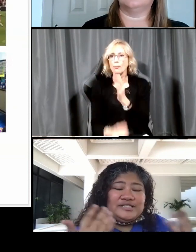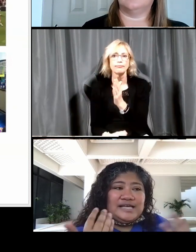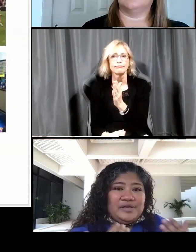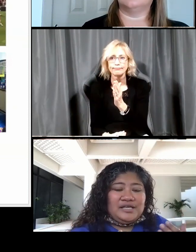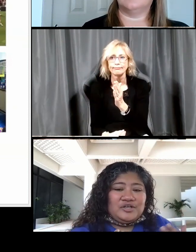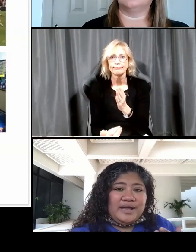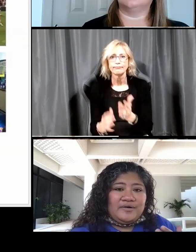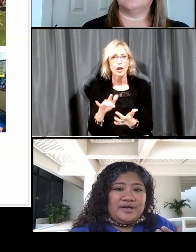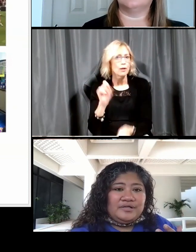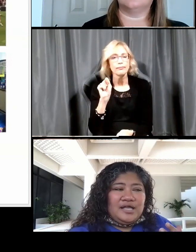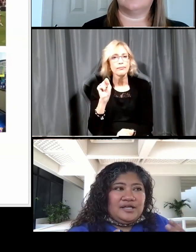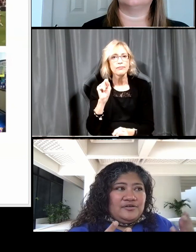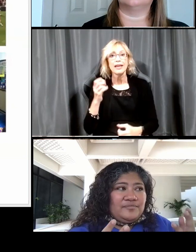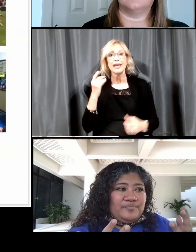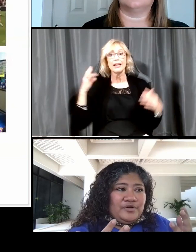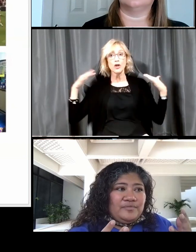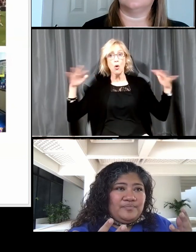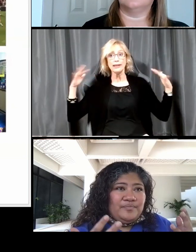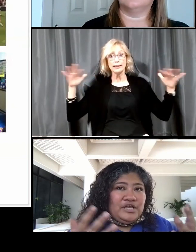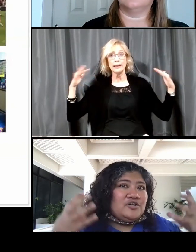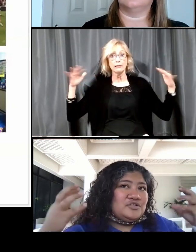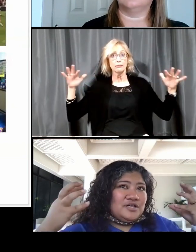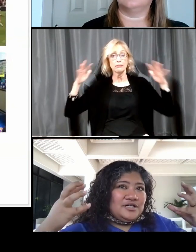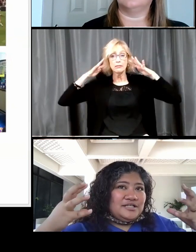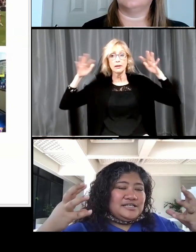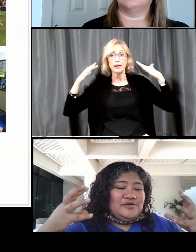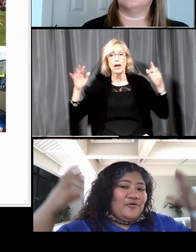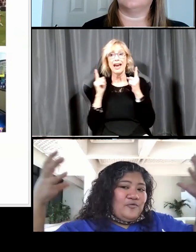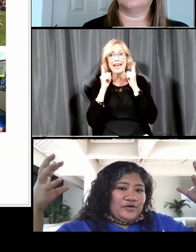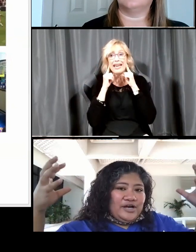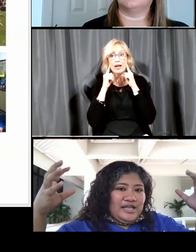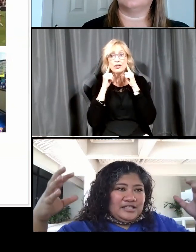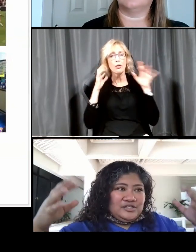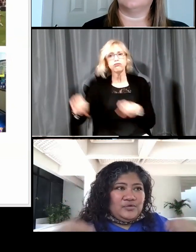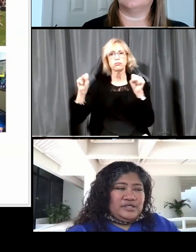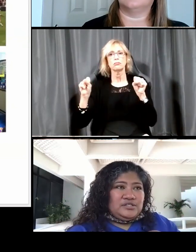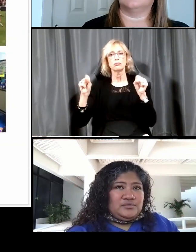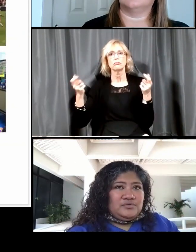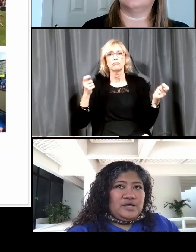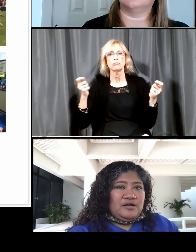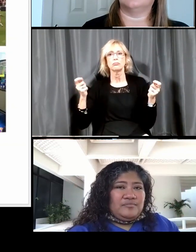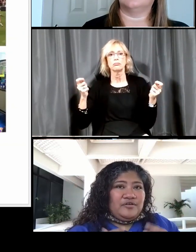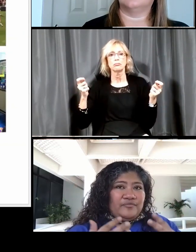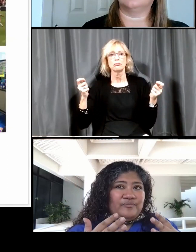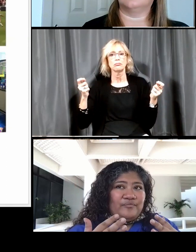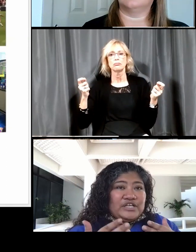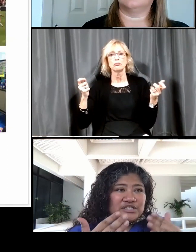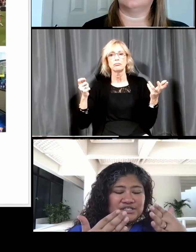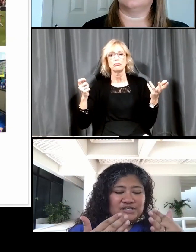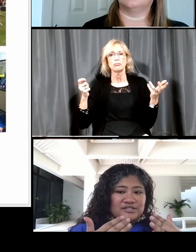lot of noise happening in your background, your ears are going to take over, and it's going to,